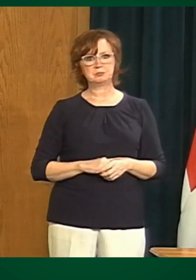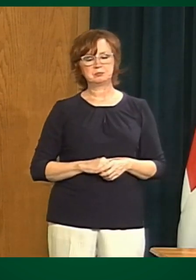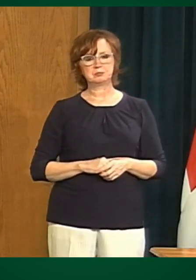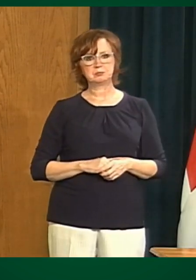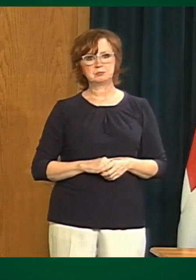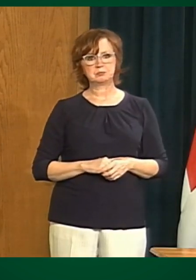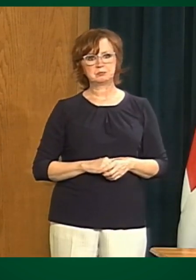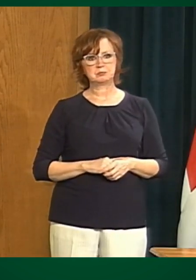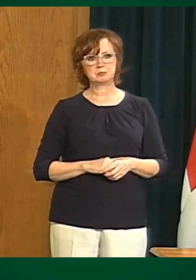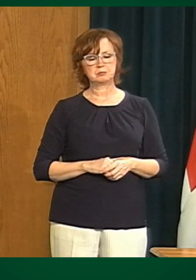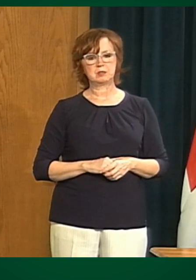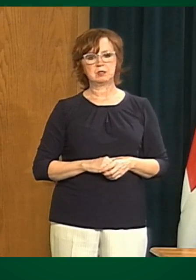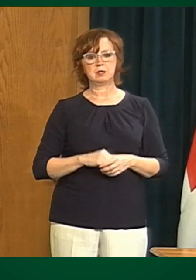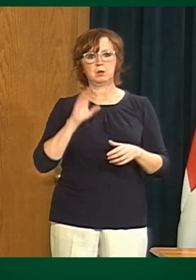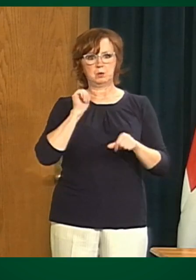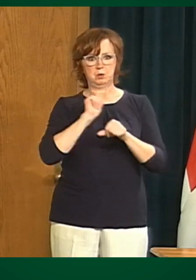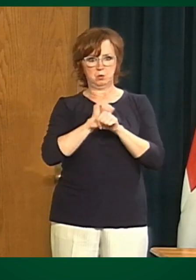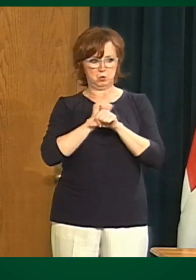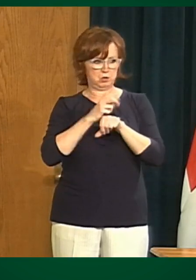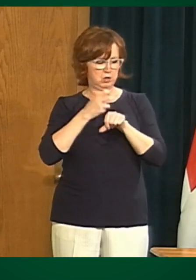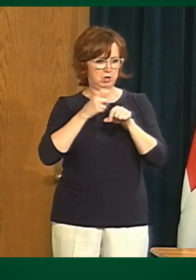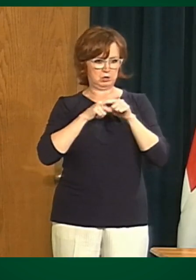on the path that we're on. We,